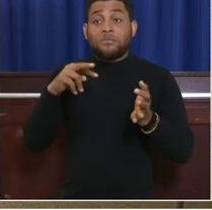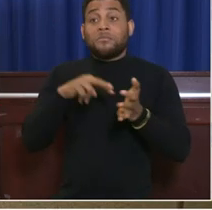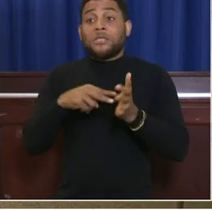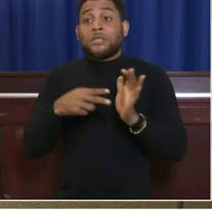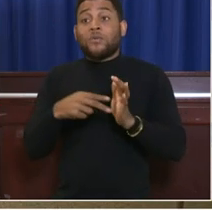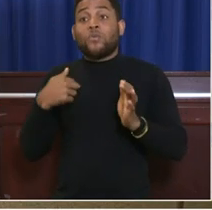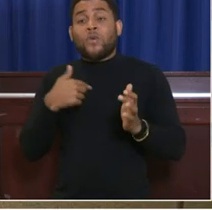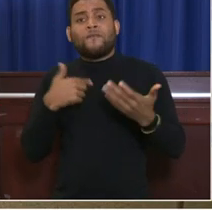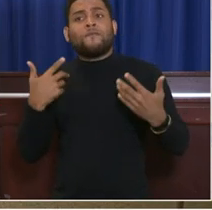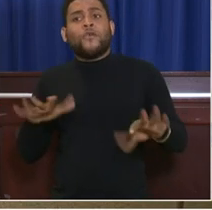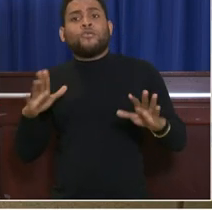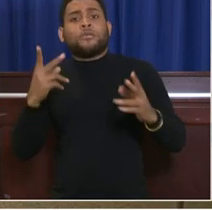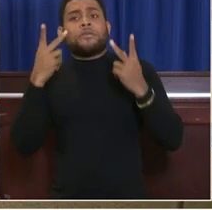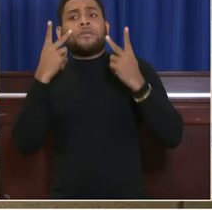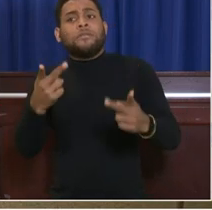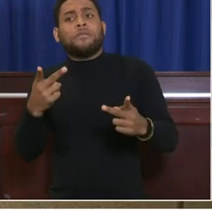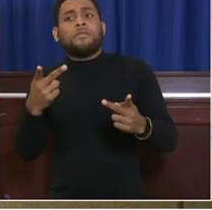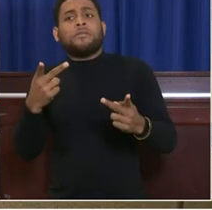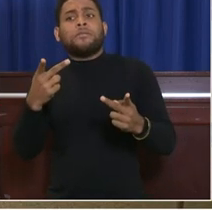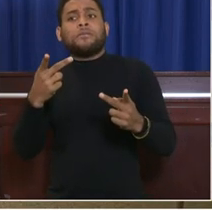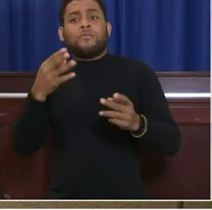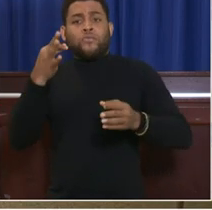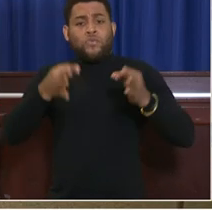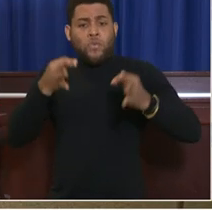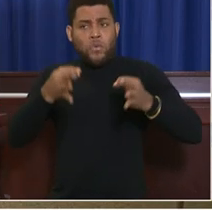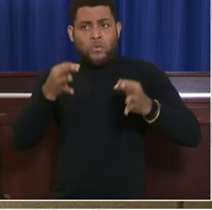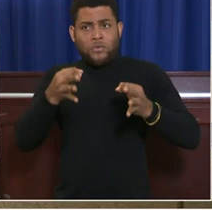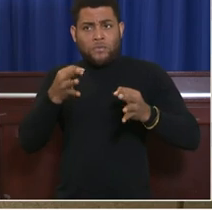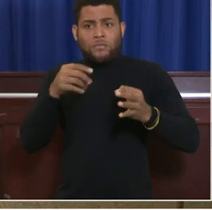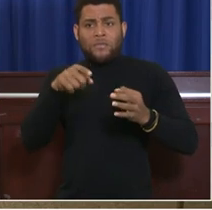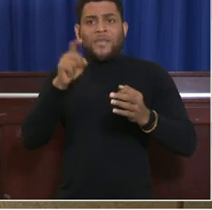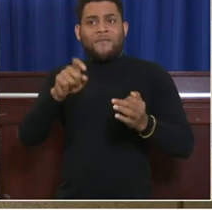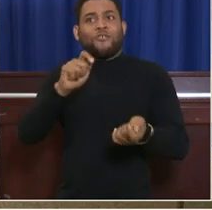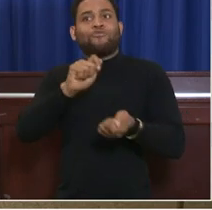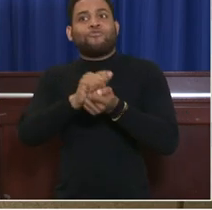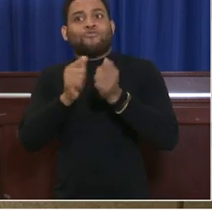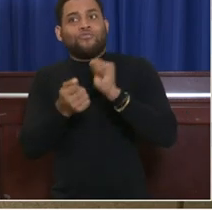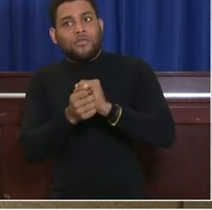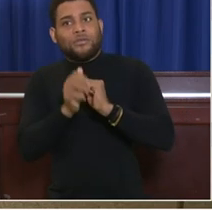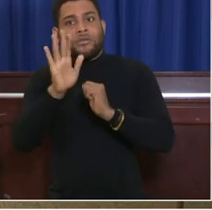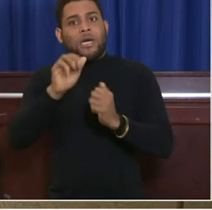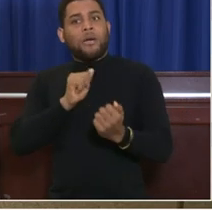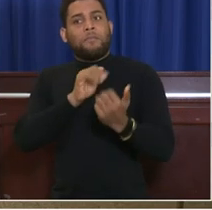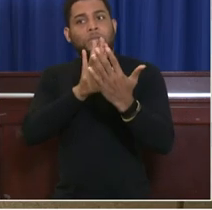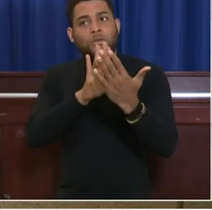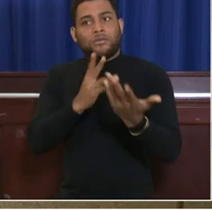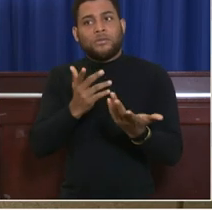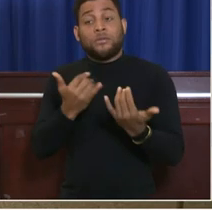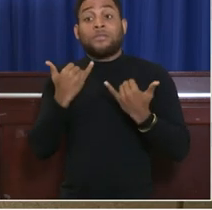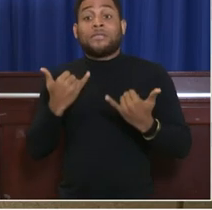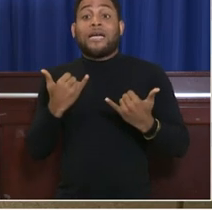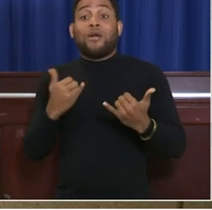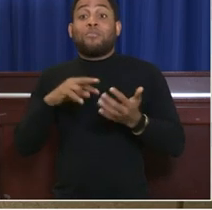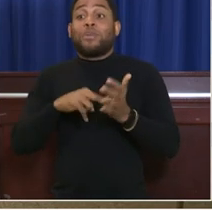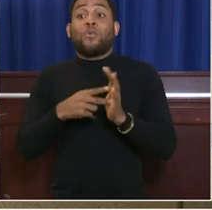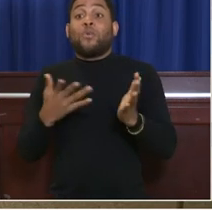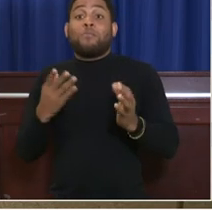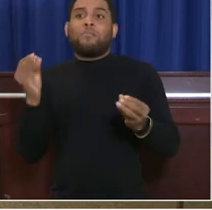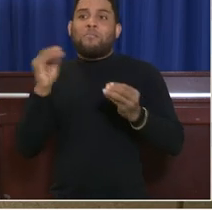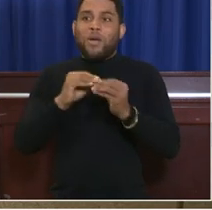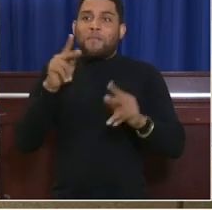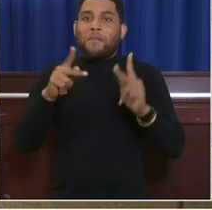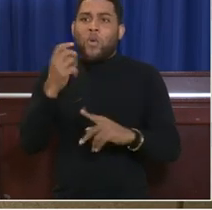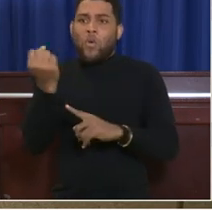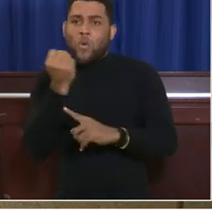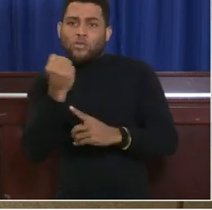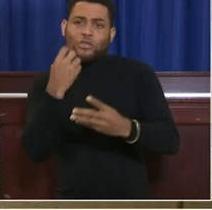a result of any number of things. But certainly what we can say is that after the legislation passed, more people are being held.